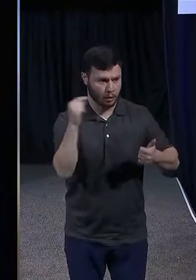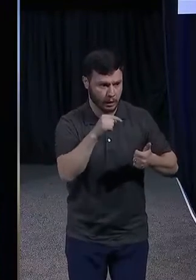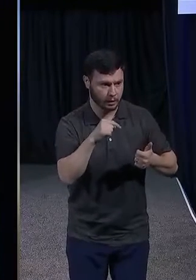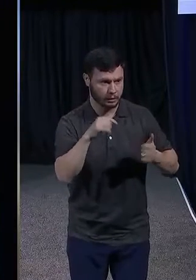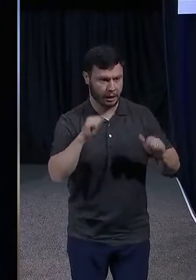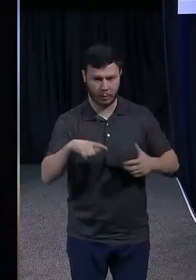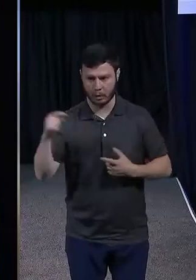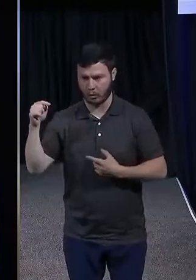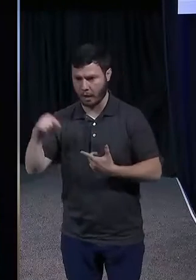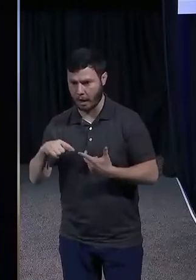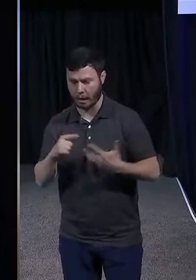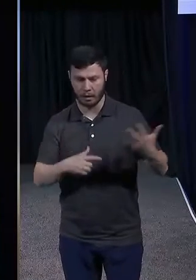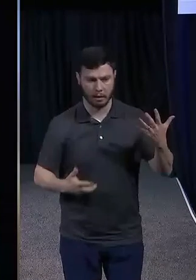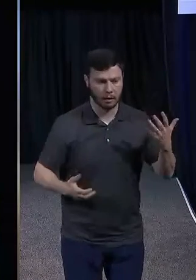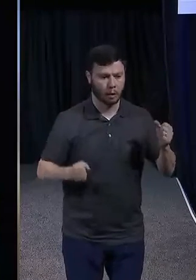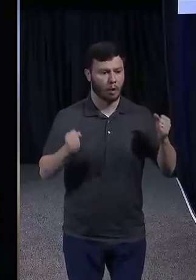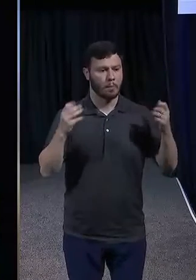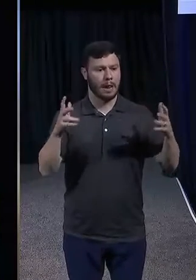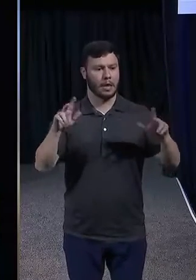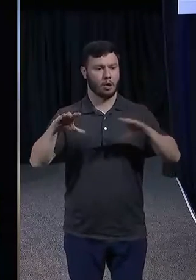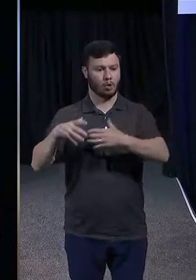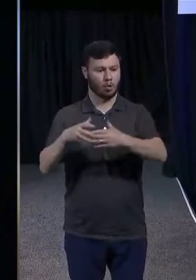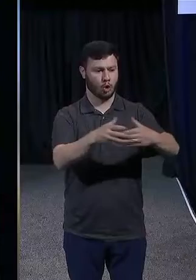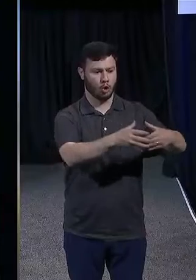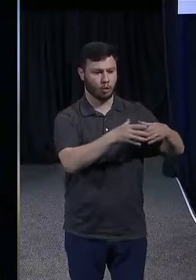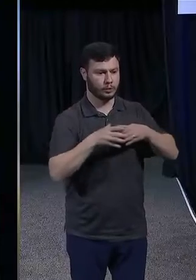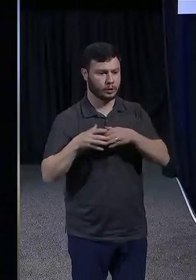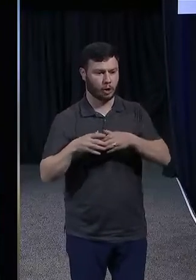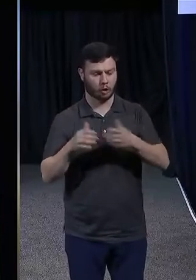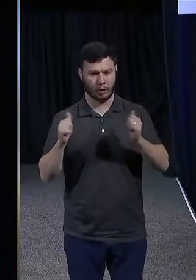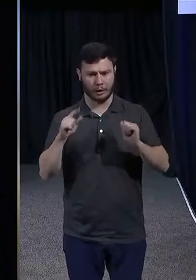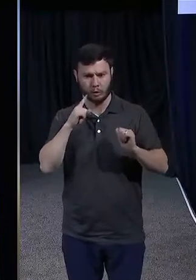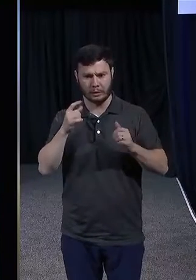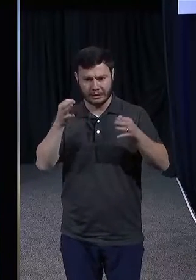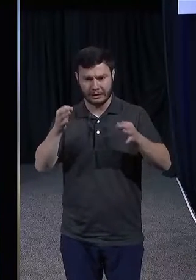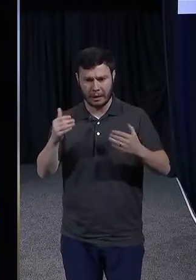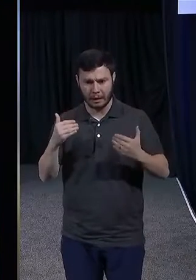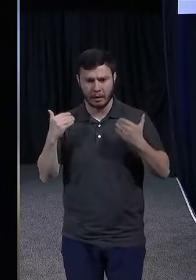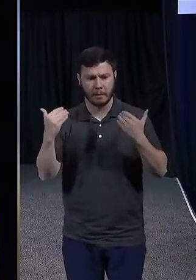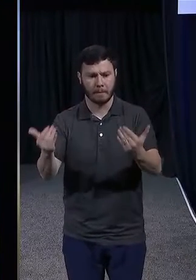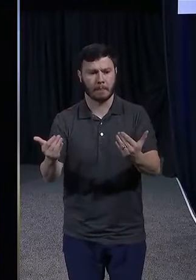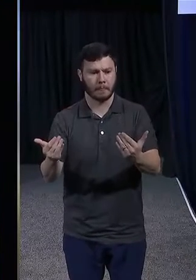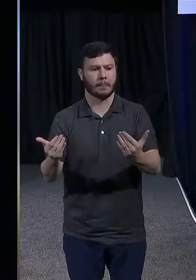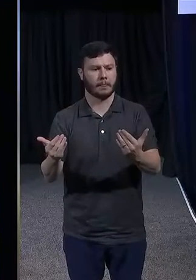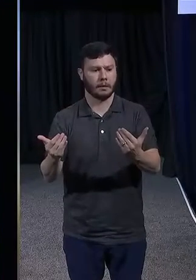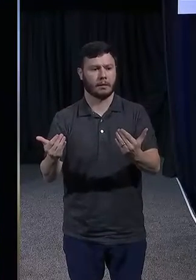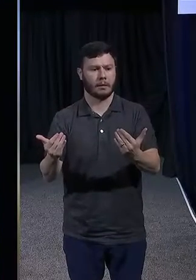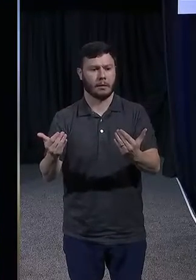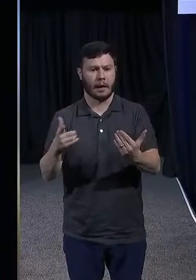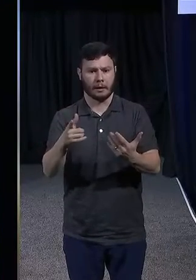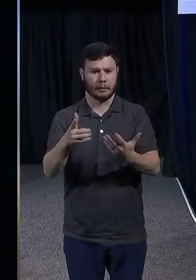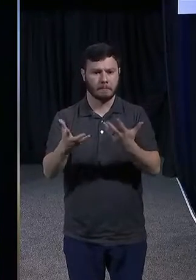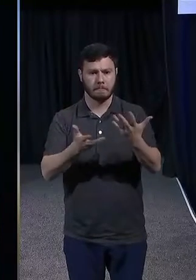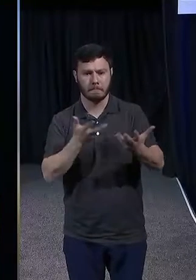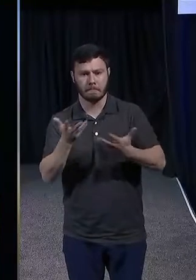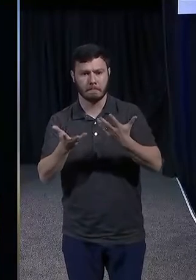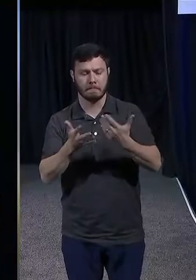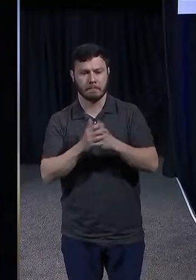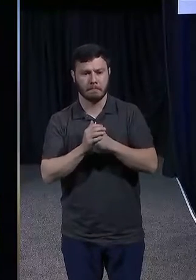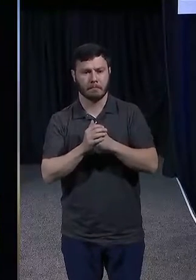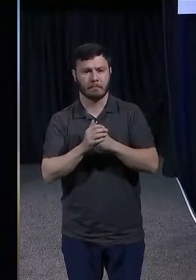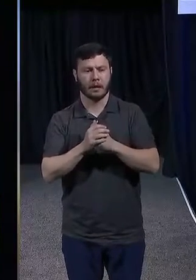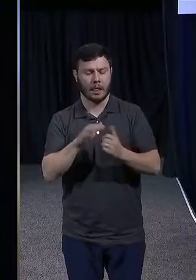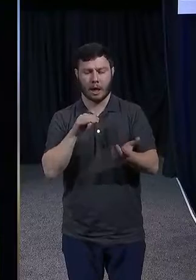of outside groups trying to make the decision into more than it really and truly is. As